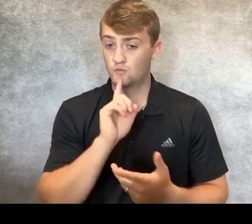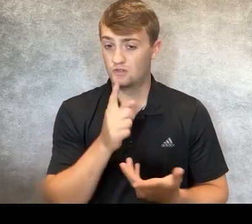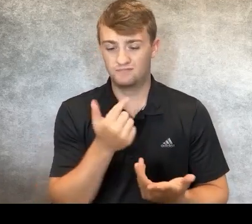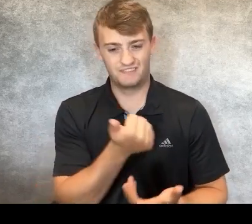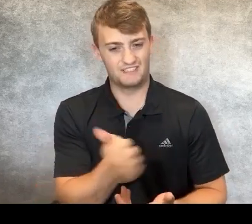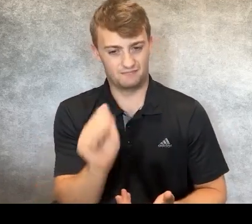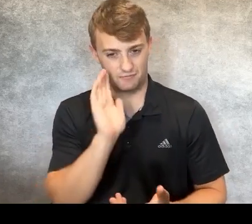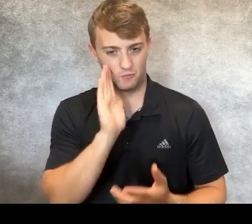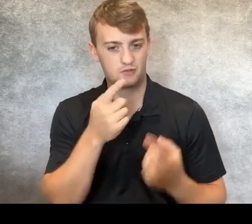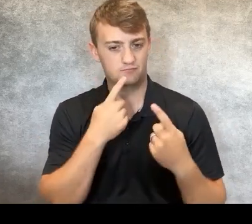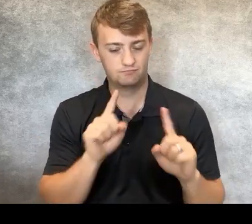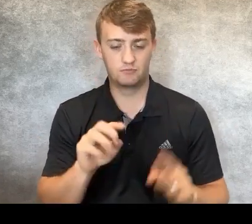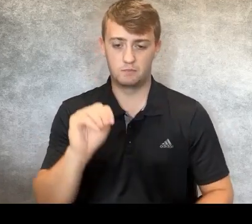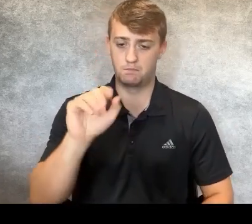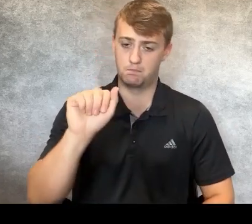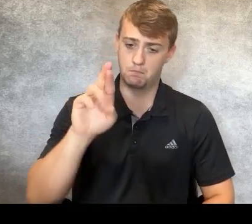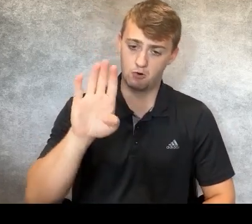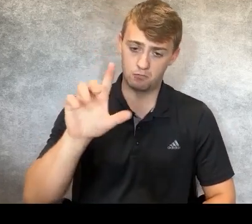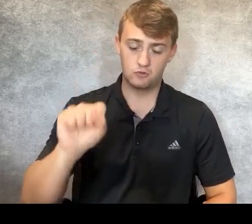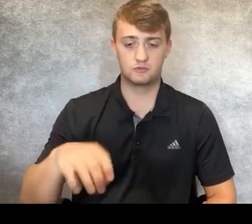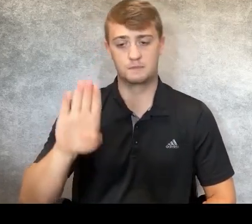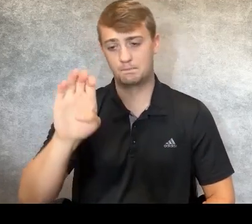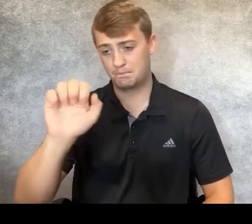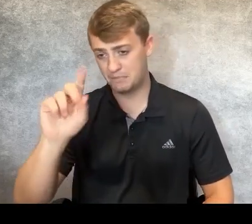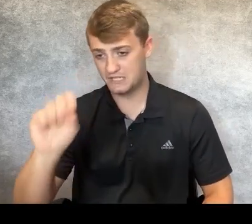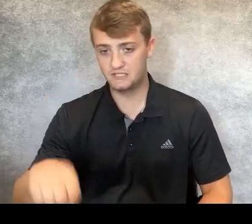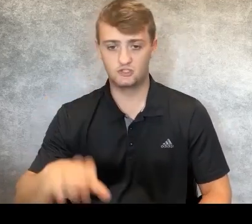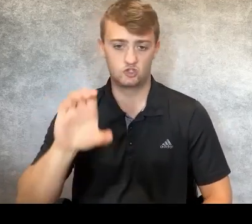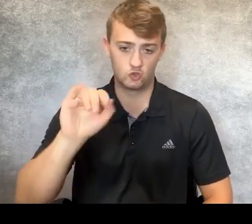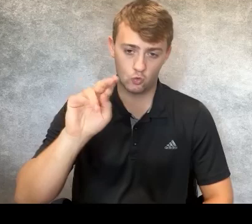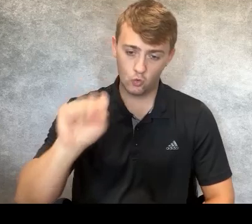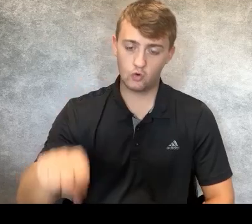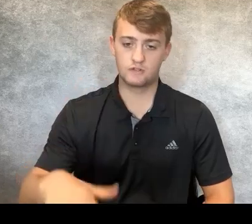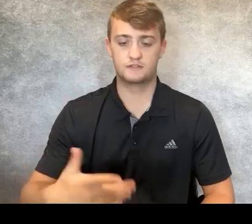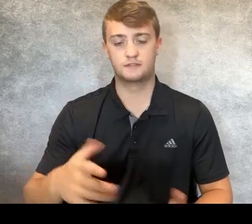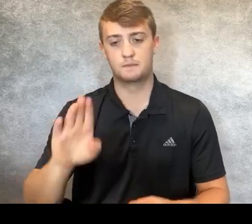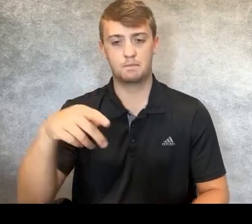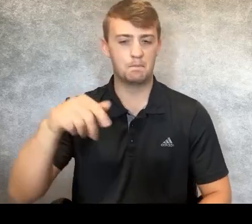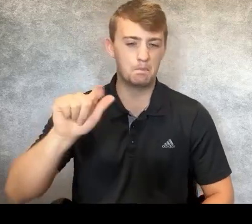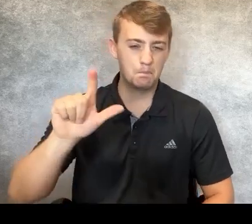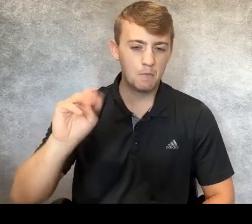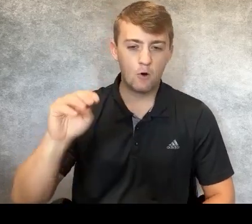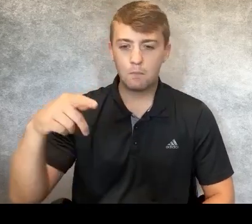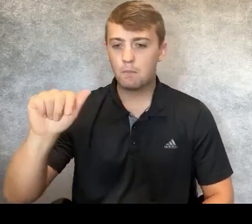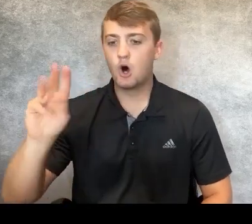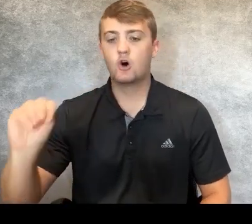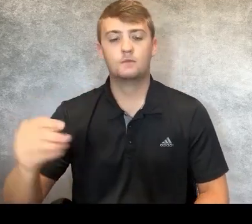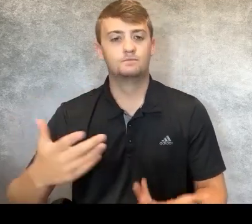about anything will work. You can use marbles, beads, coins, pom-poms,